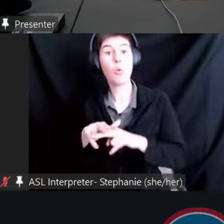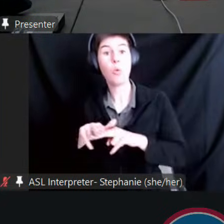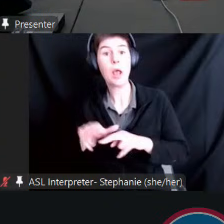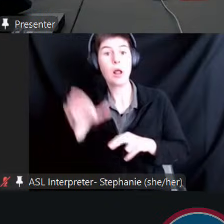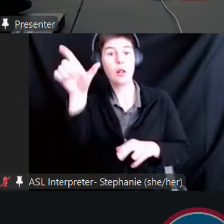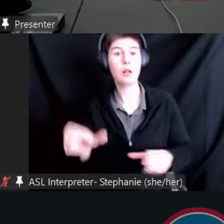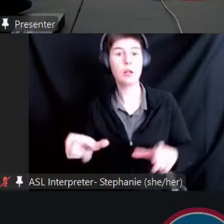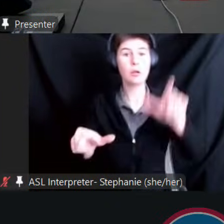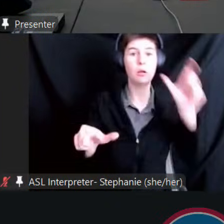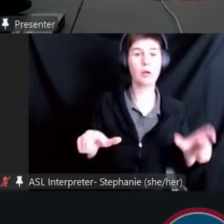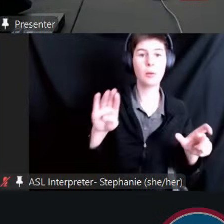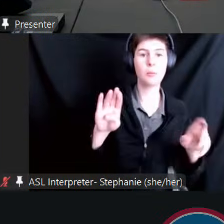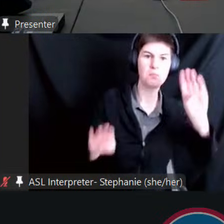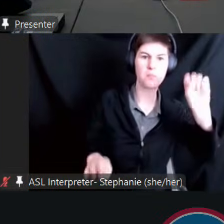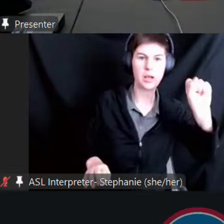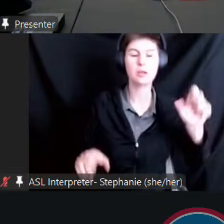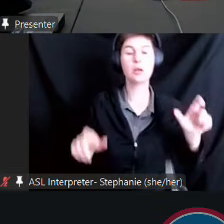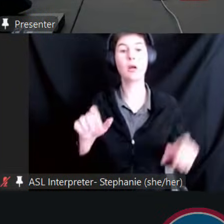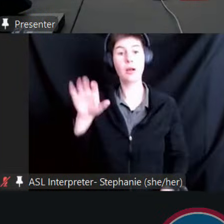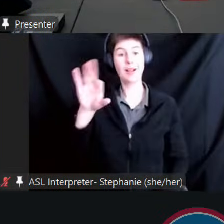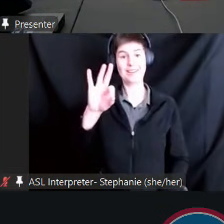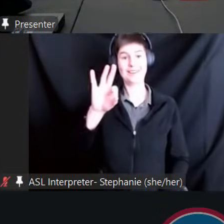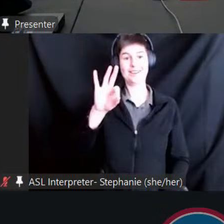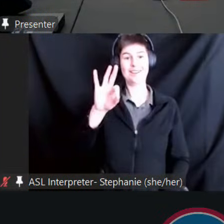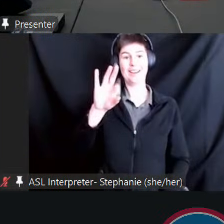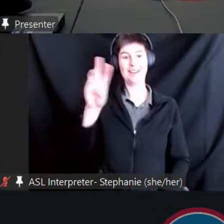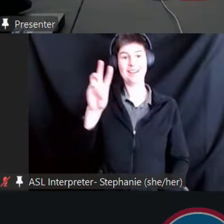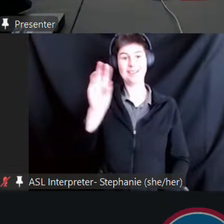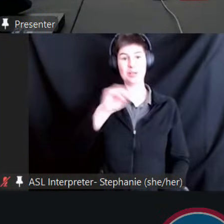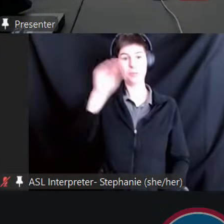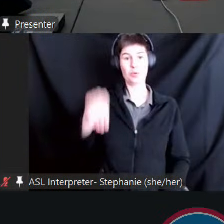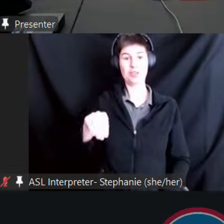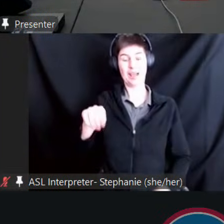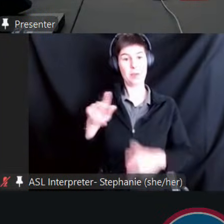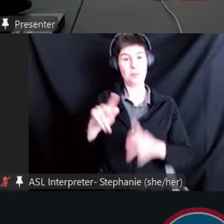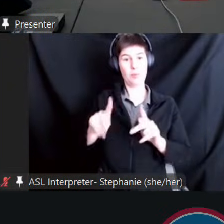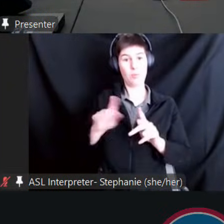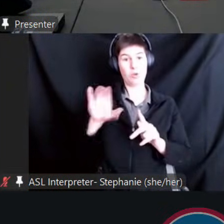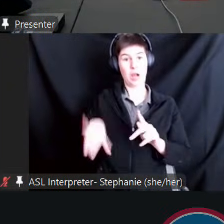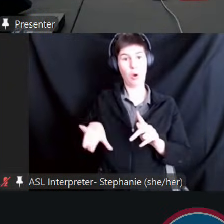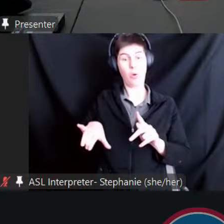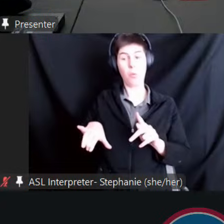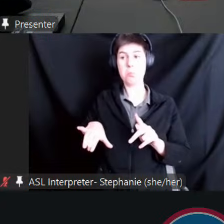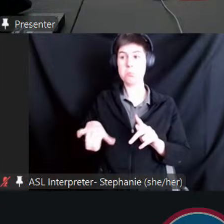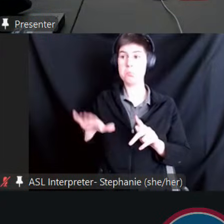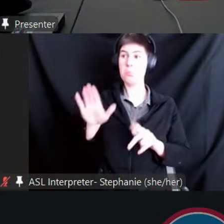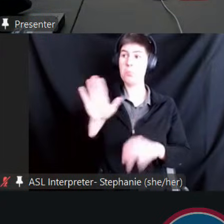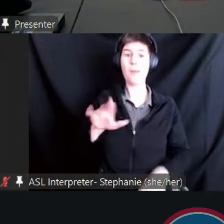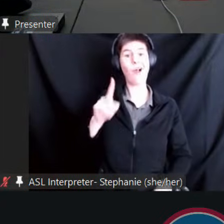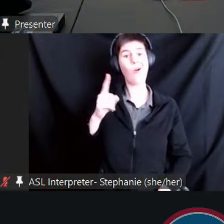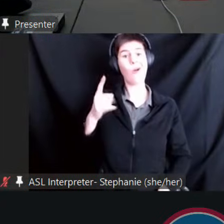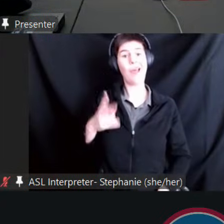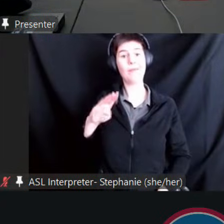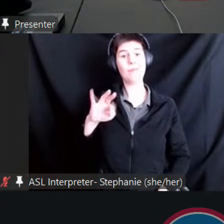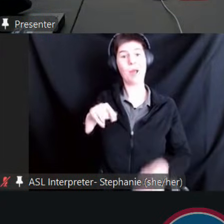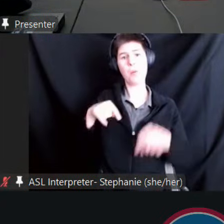over 96% of Chicagoans live within half a mile of a CTA bus stop, as opposed to only